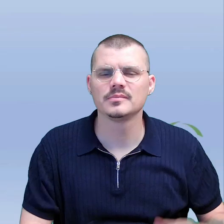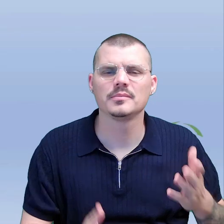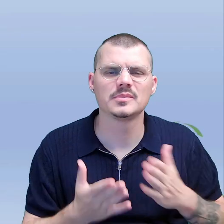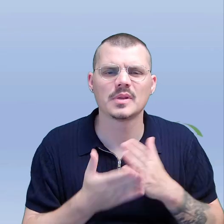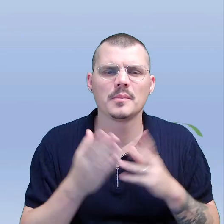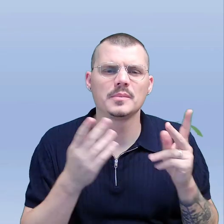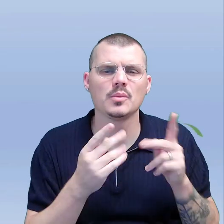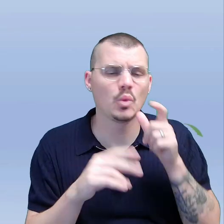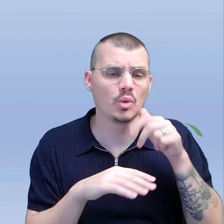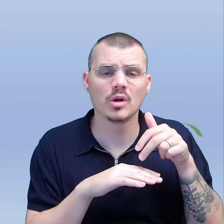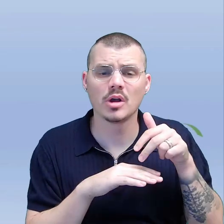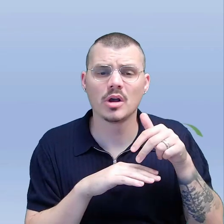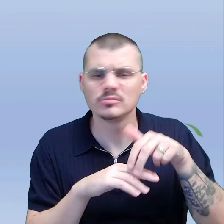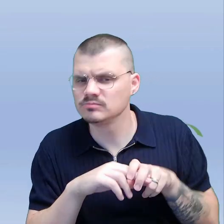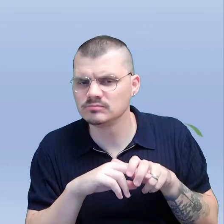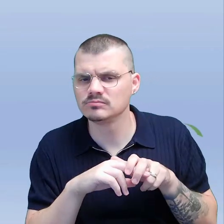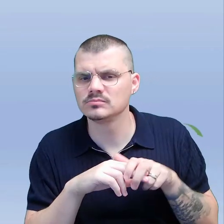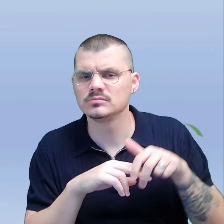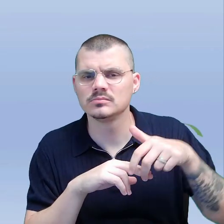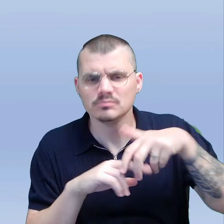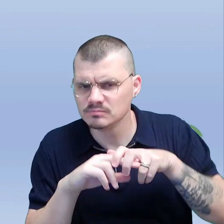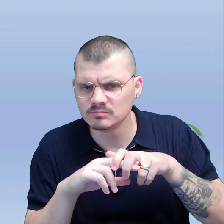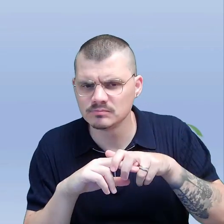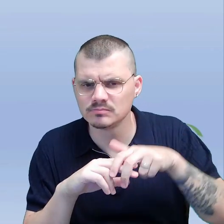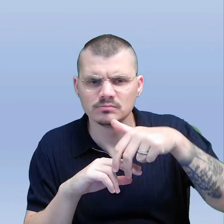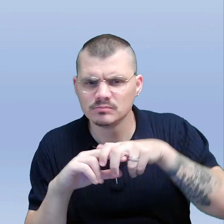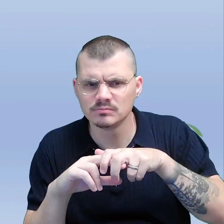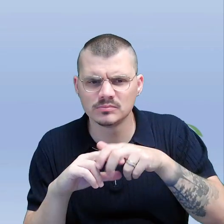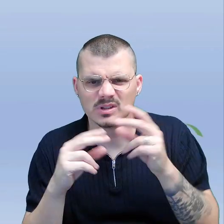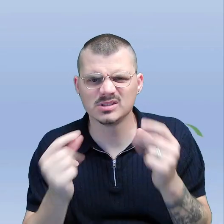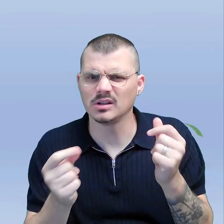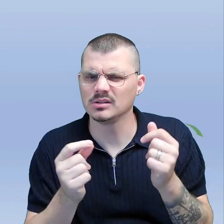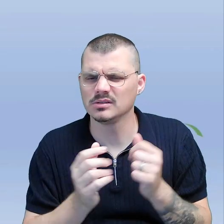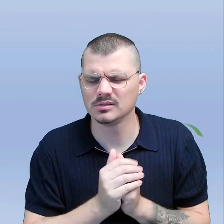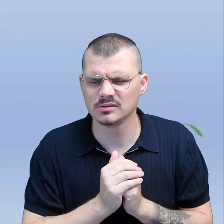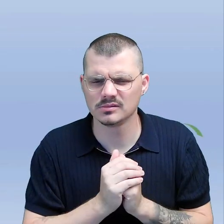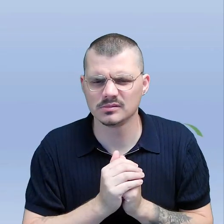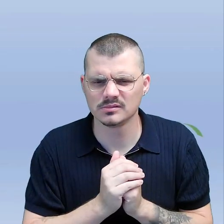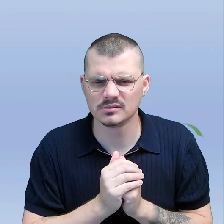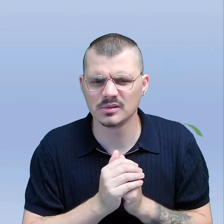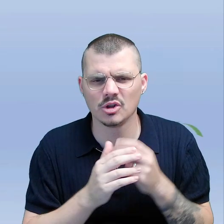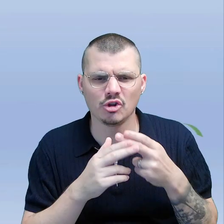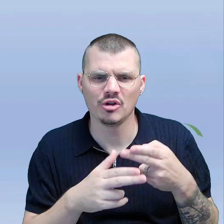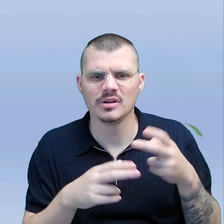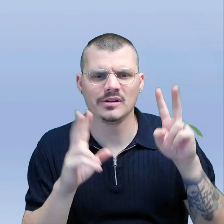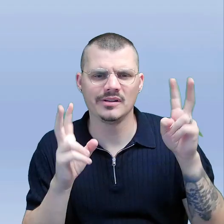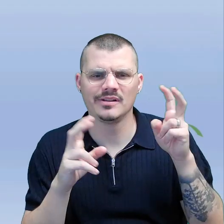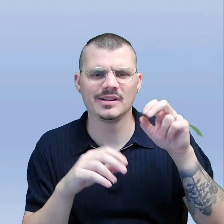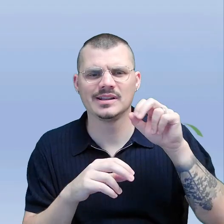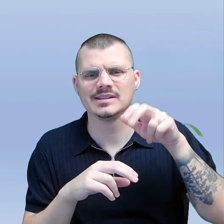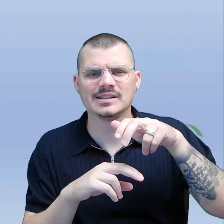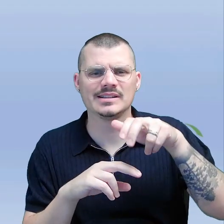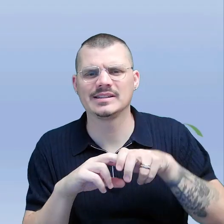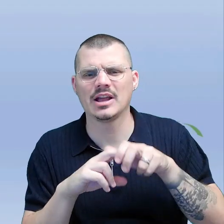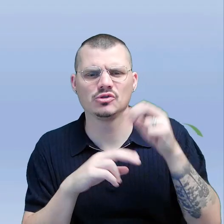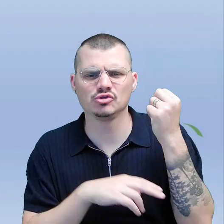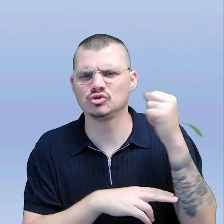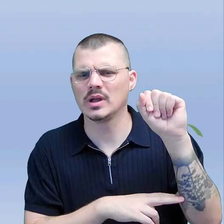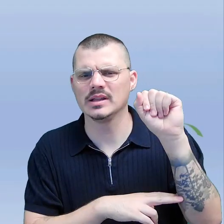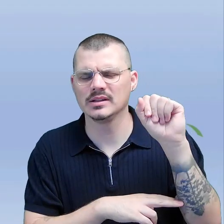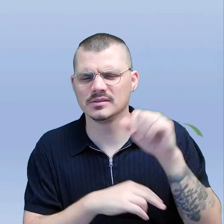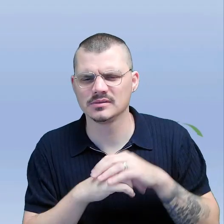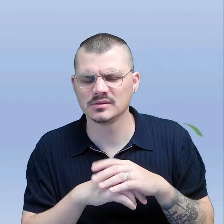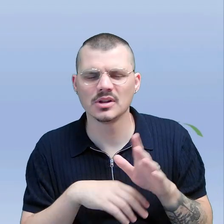Sudden sitting down. Do we know people that do this? Right? Sit down strikes.